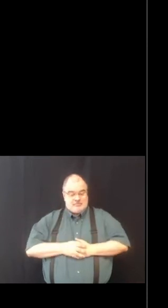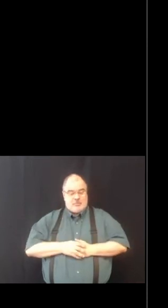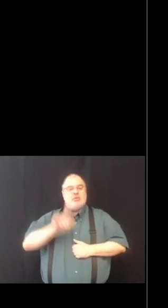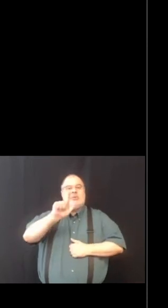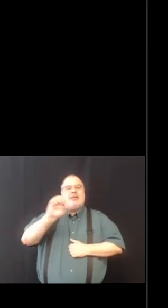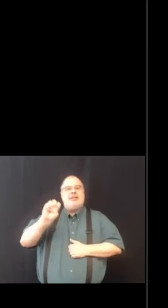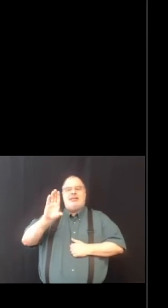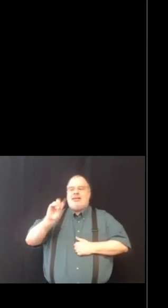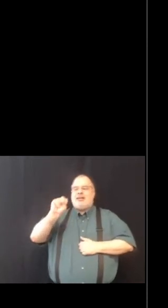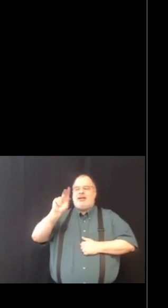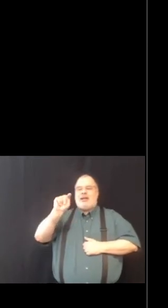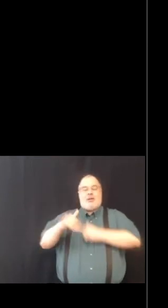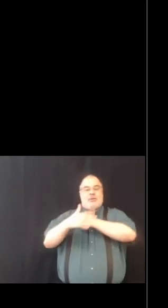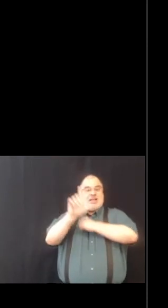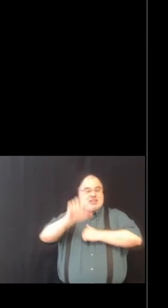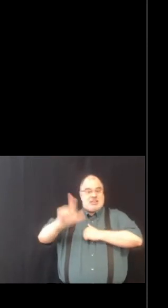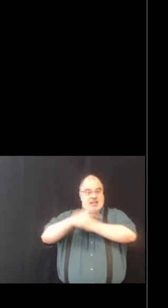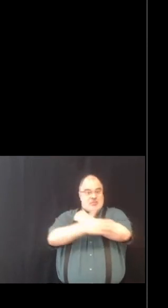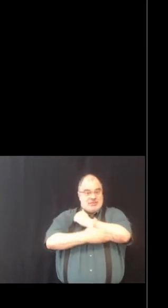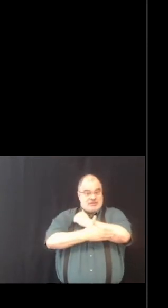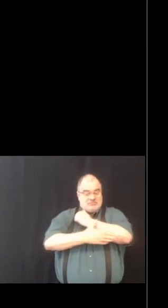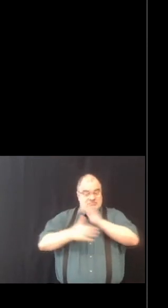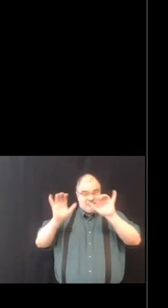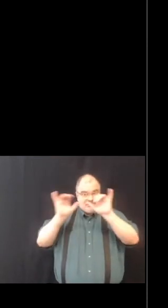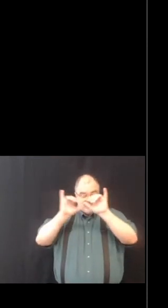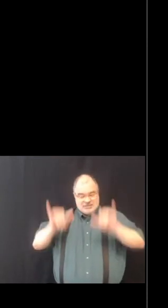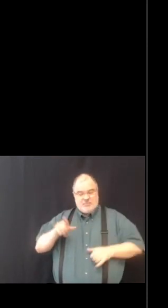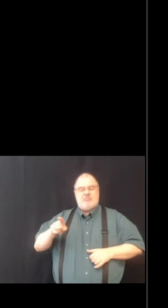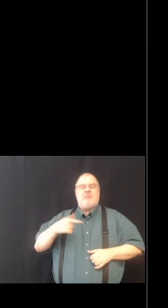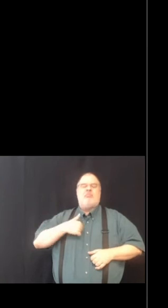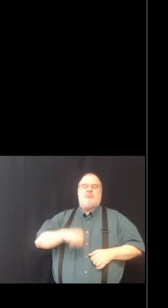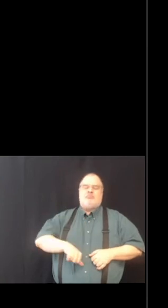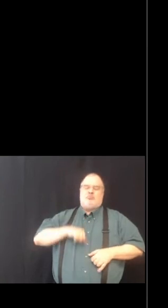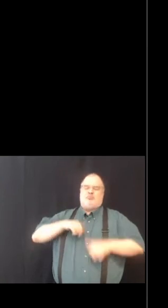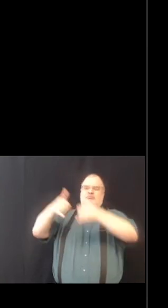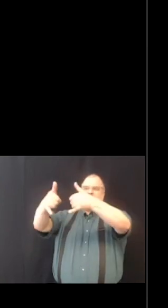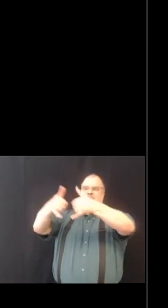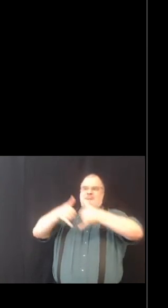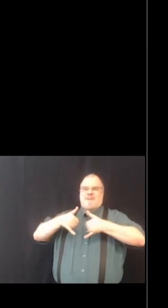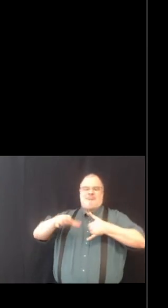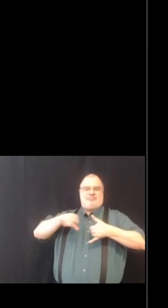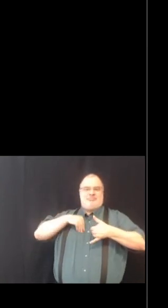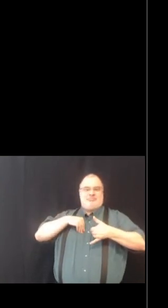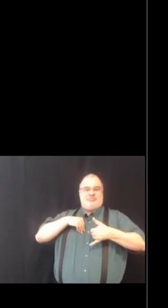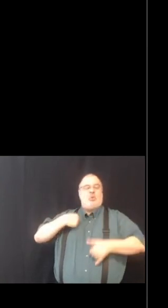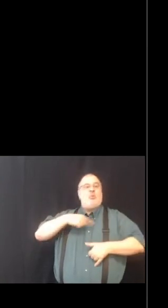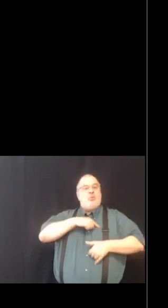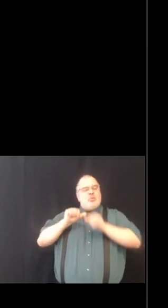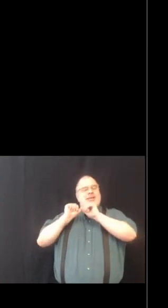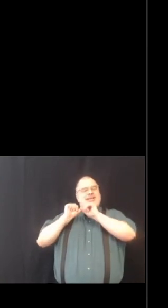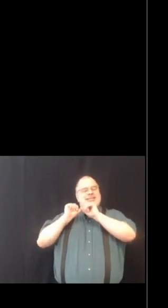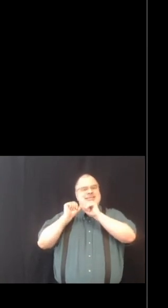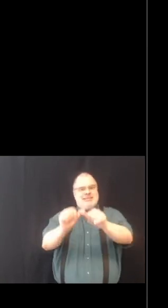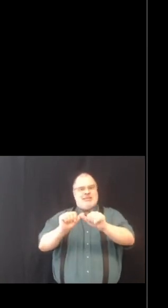Library System's employees and patrons, I am proud to accept today's recognition. We will continue to provide an